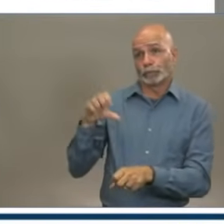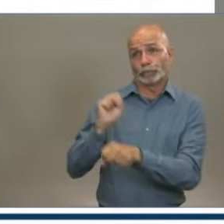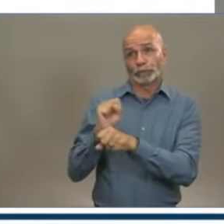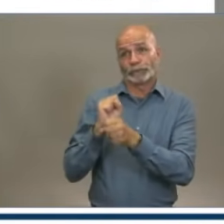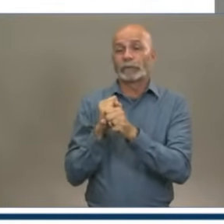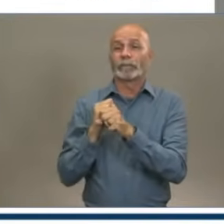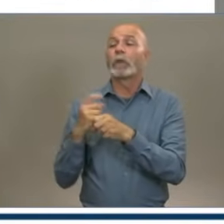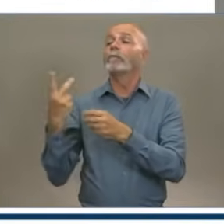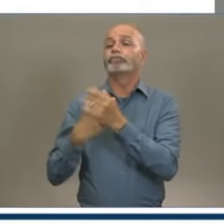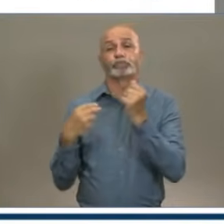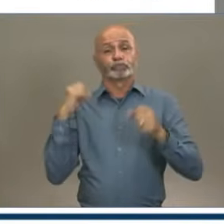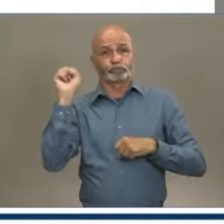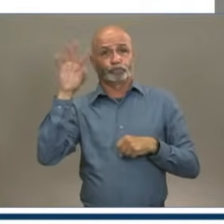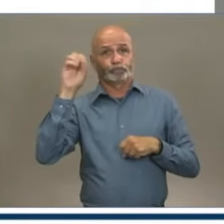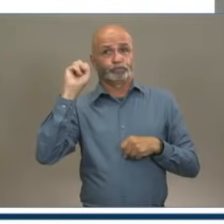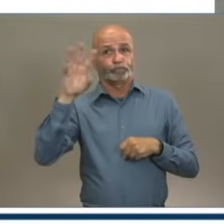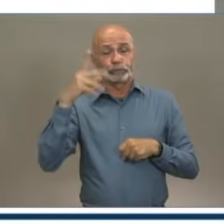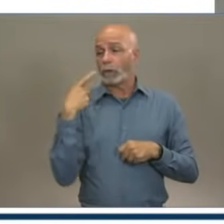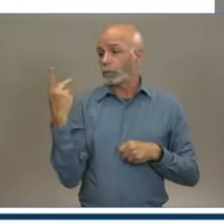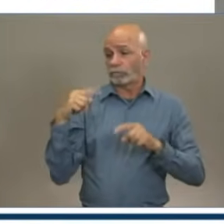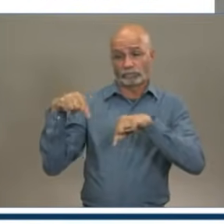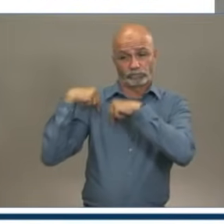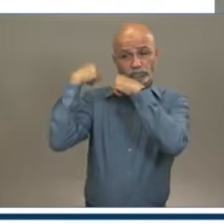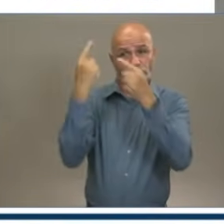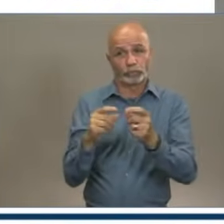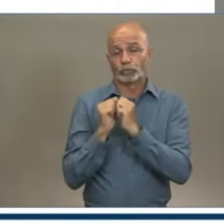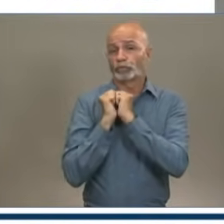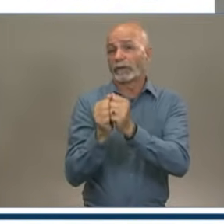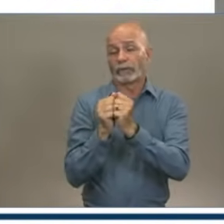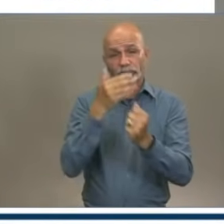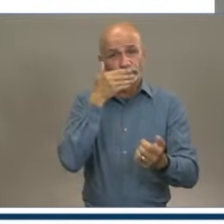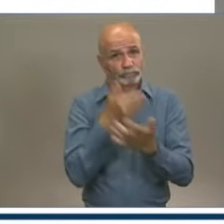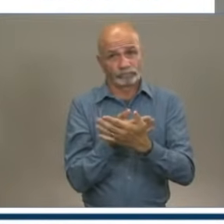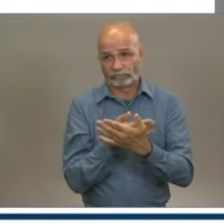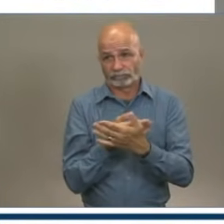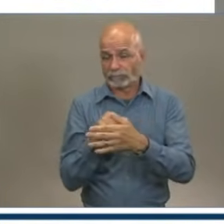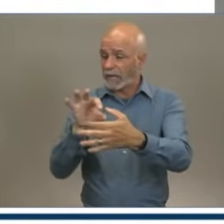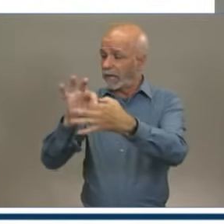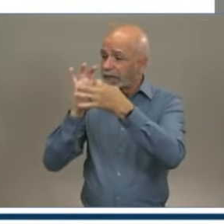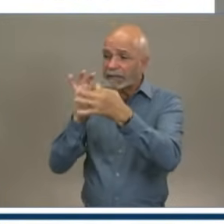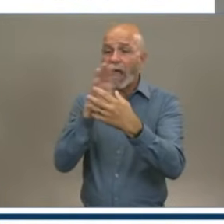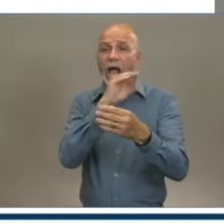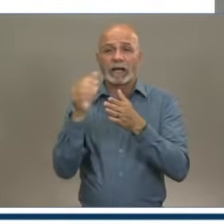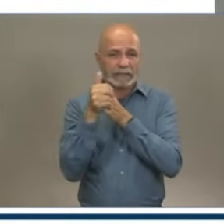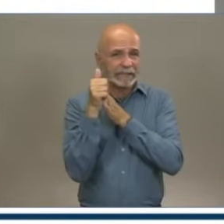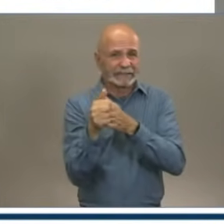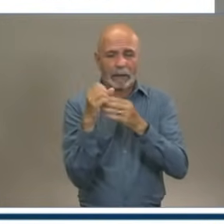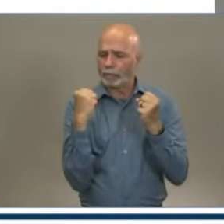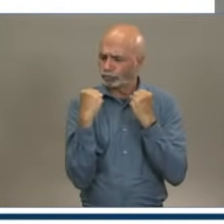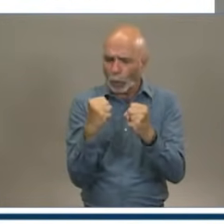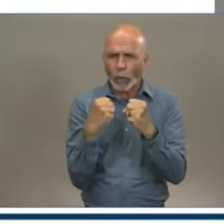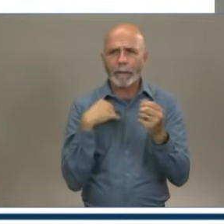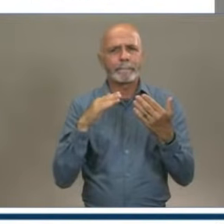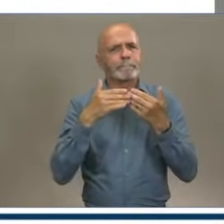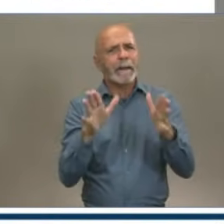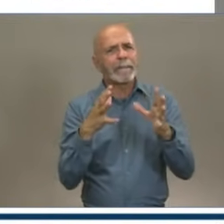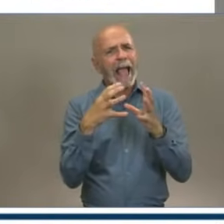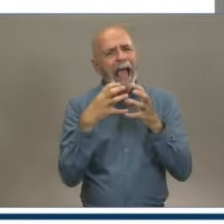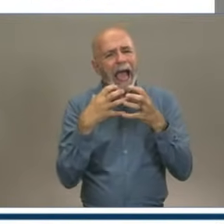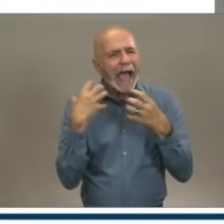very effectively as a blend of elected leadership as well as strong public health expertise and